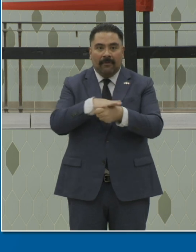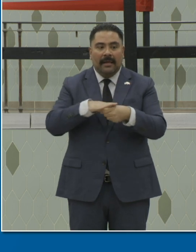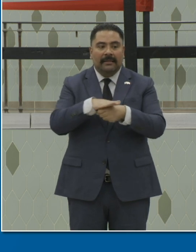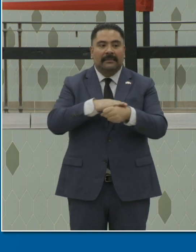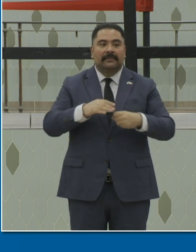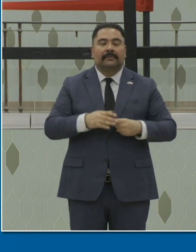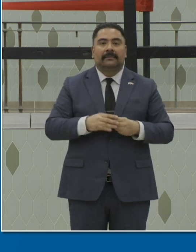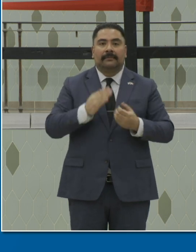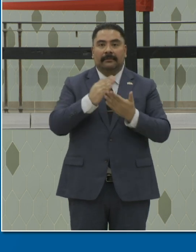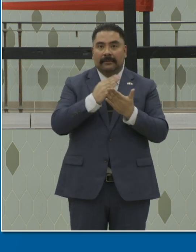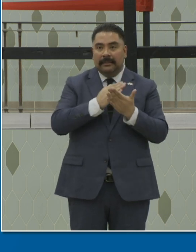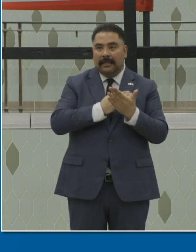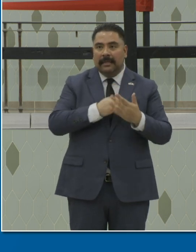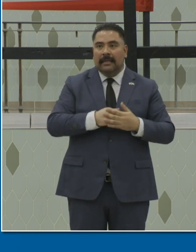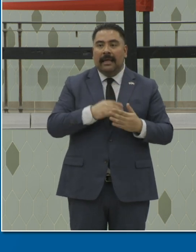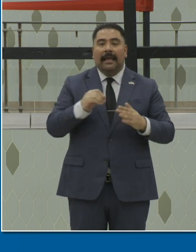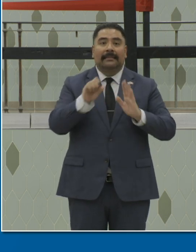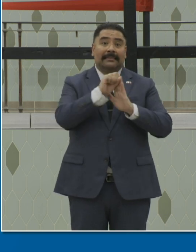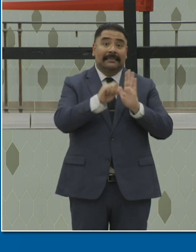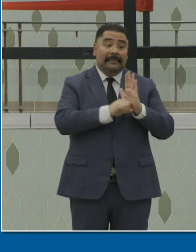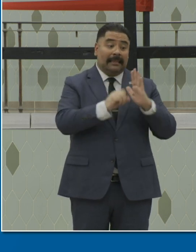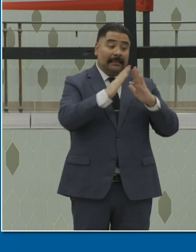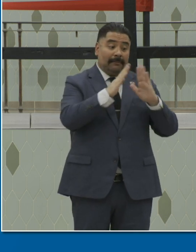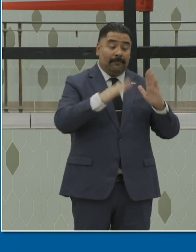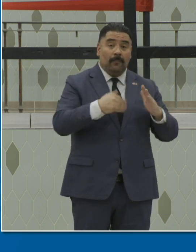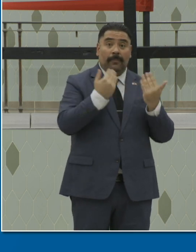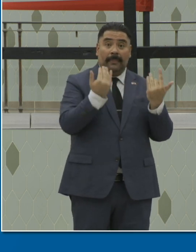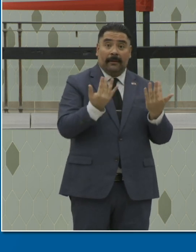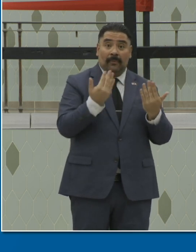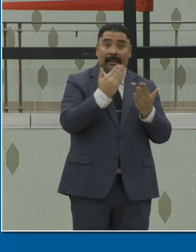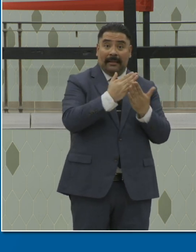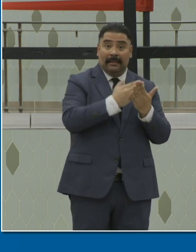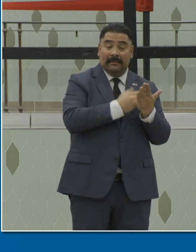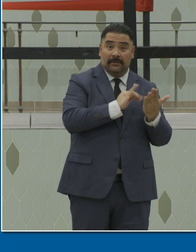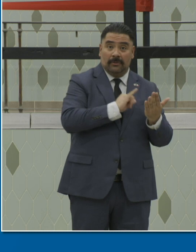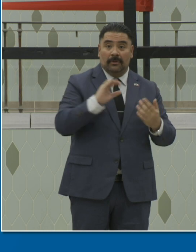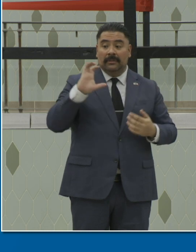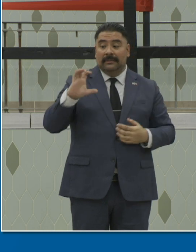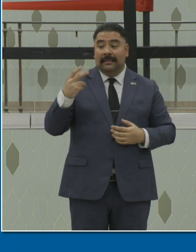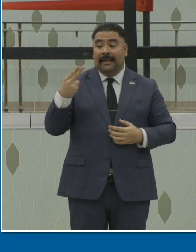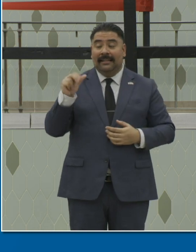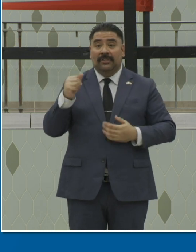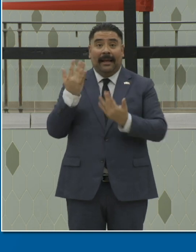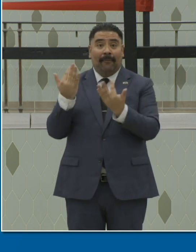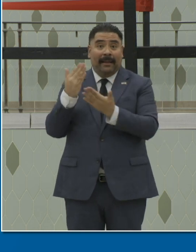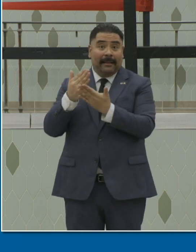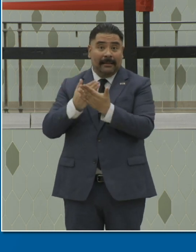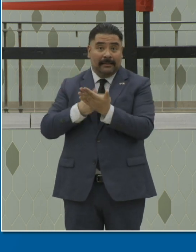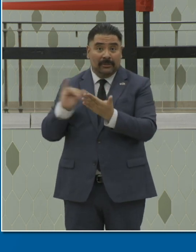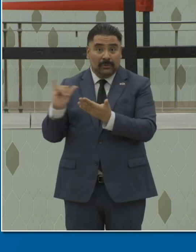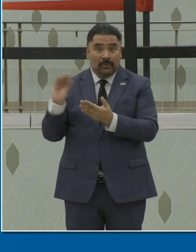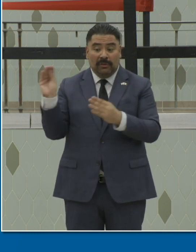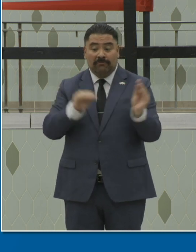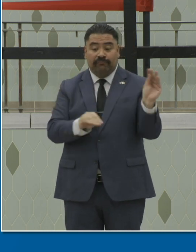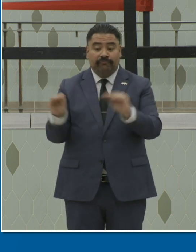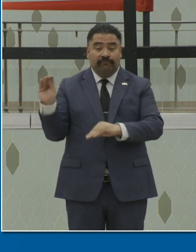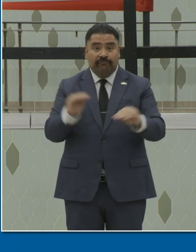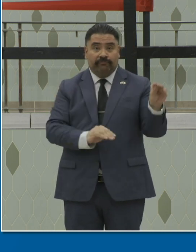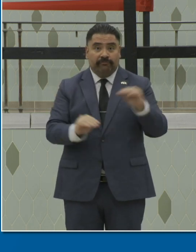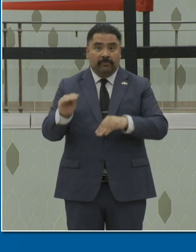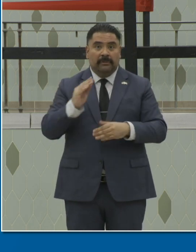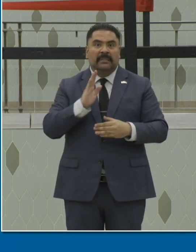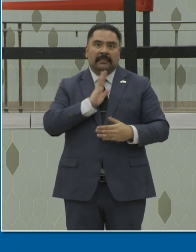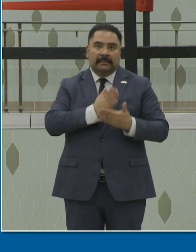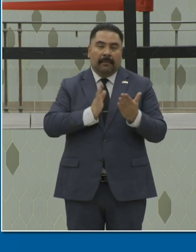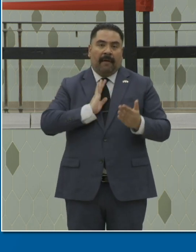areas, and state housing lists and CHA lists, and we have some of